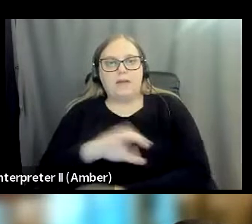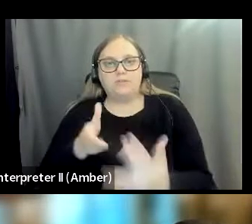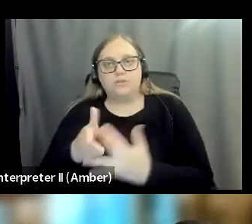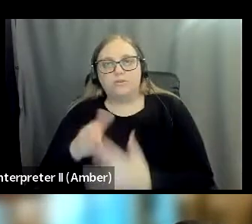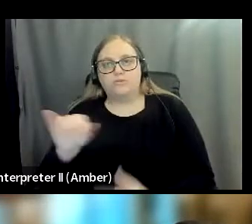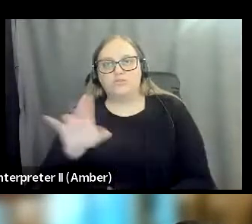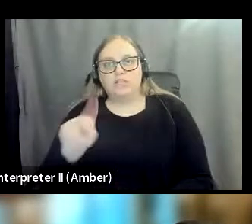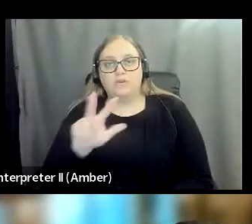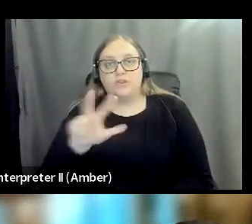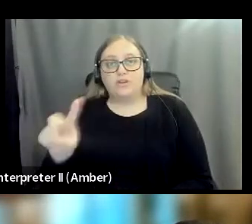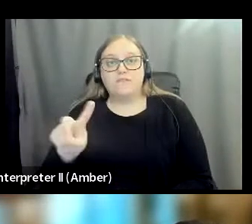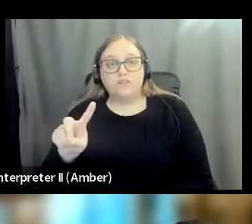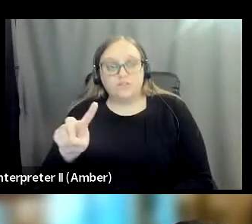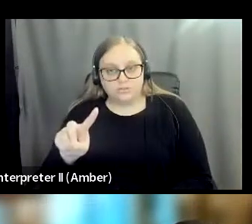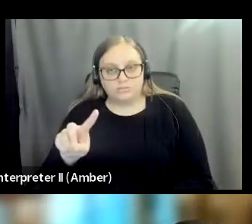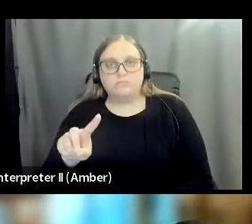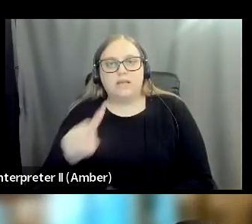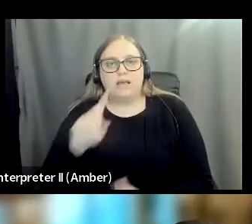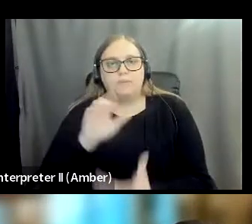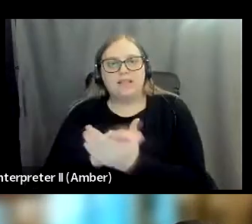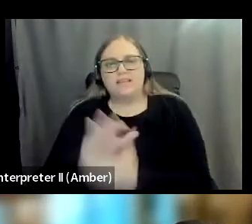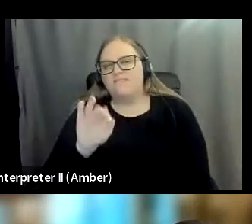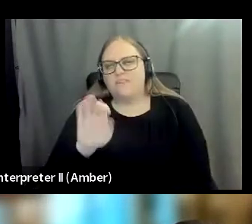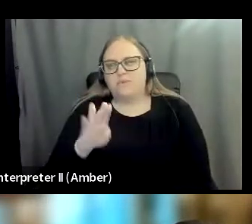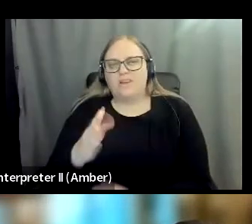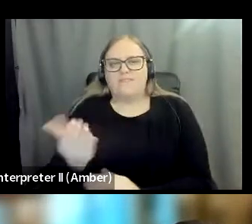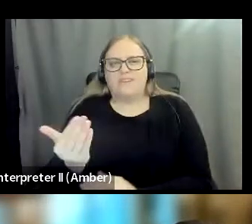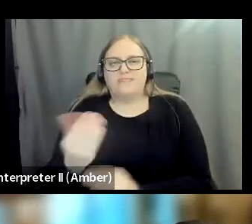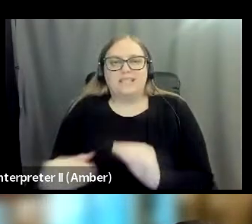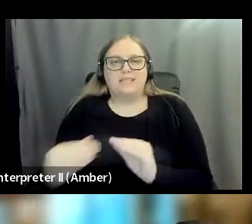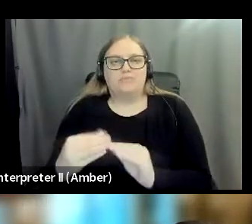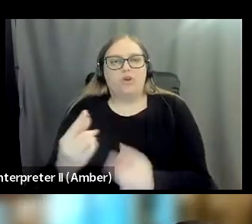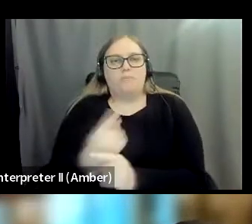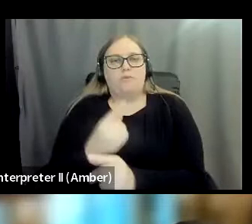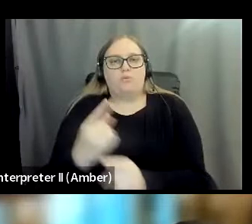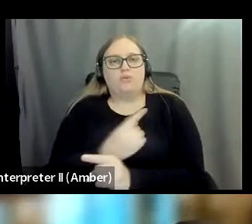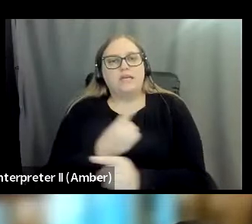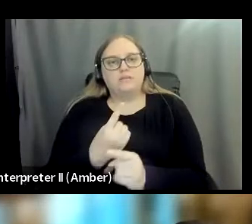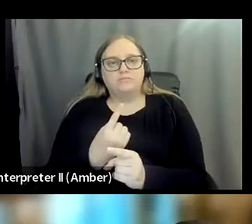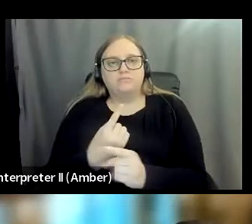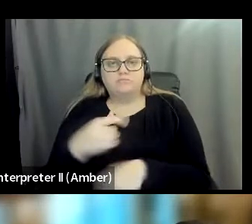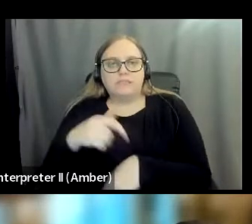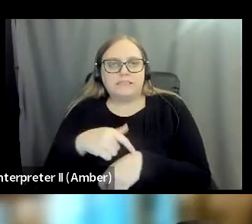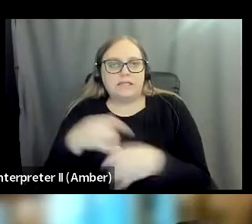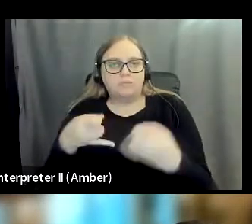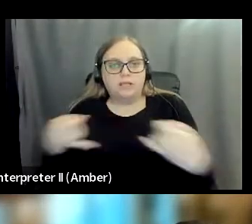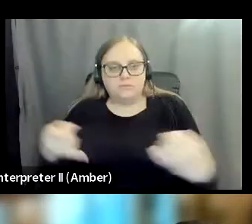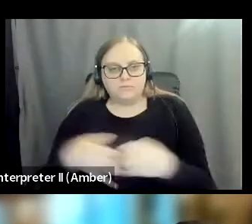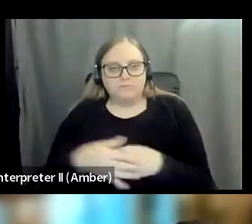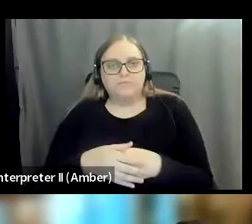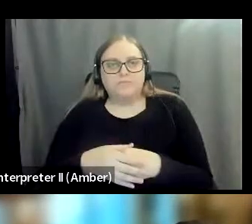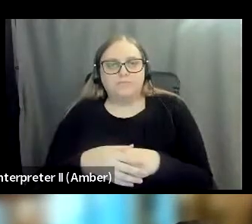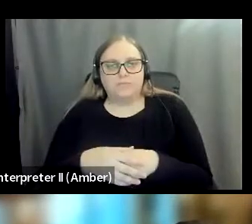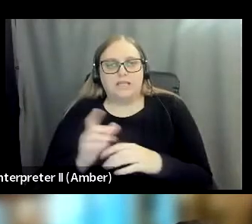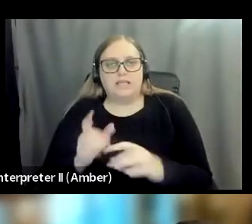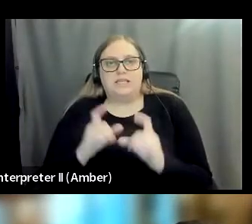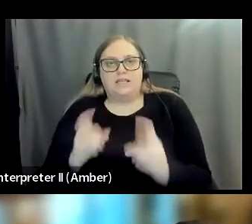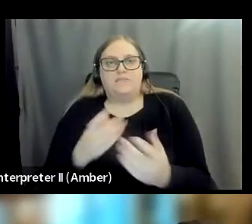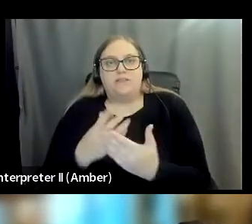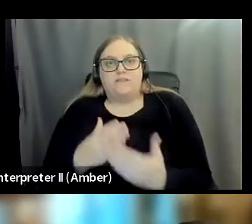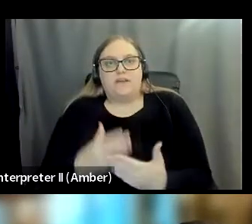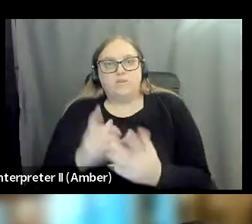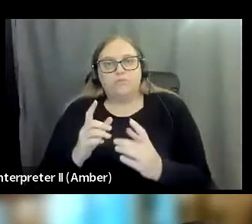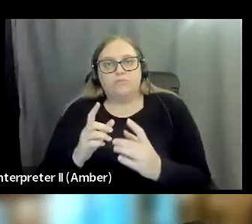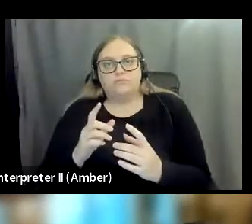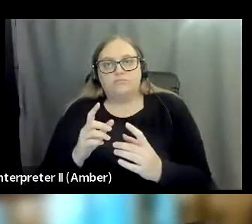January 31st. I believe that February 15th is a more appropriate time period, given the fact that it will allow